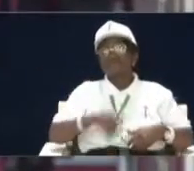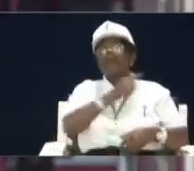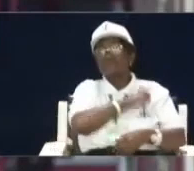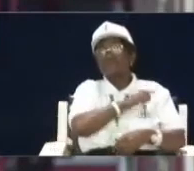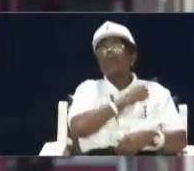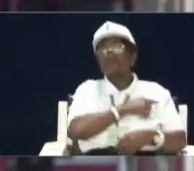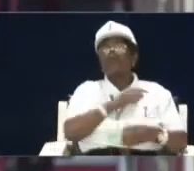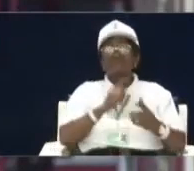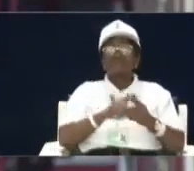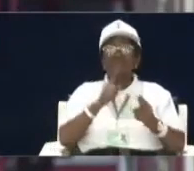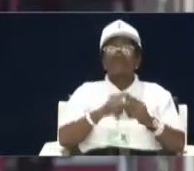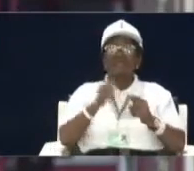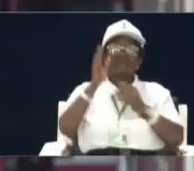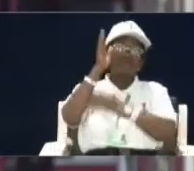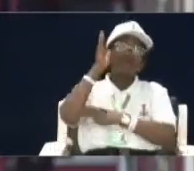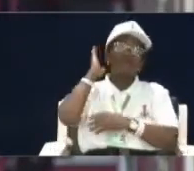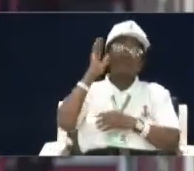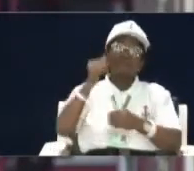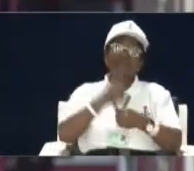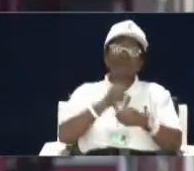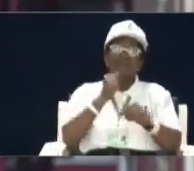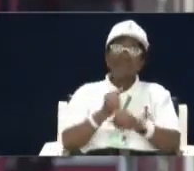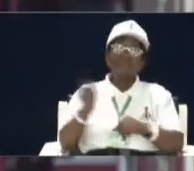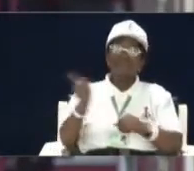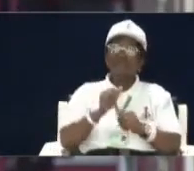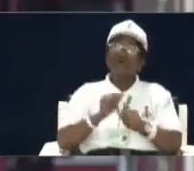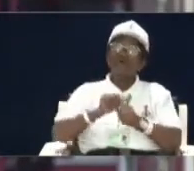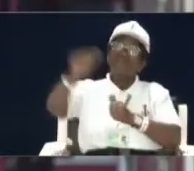then God will make you far, far bigger